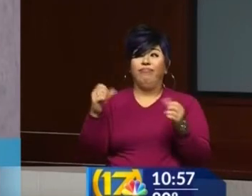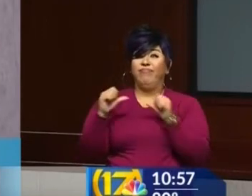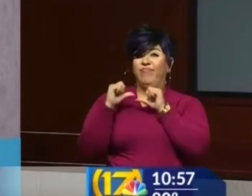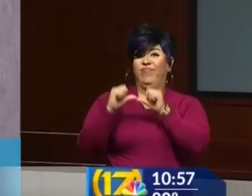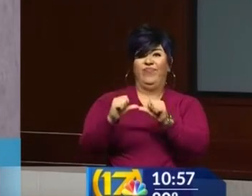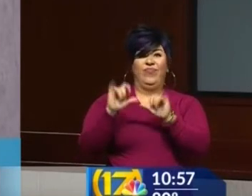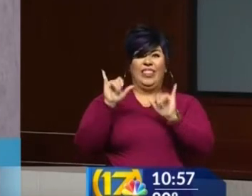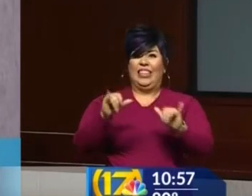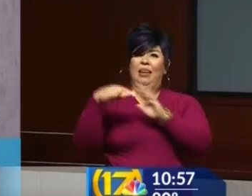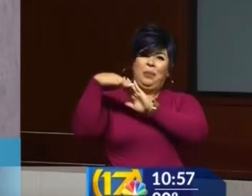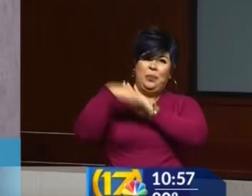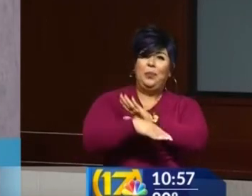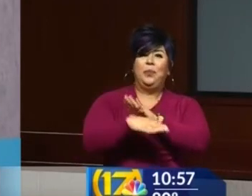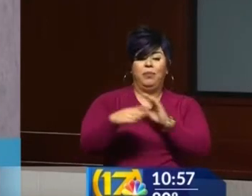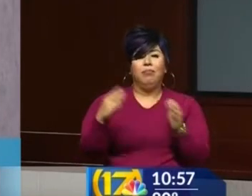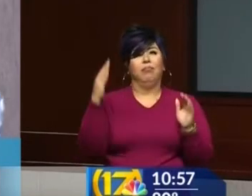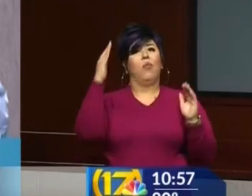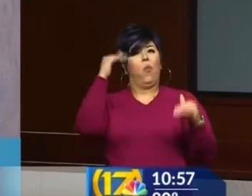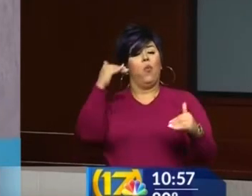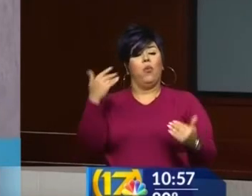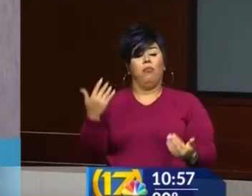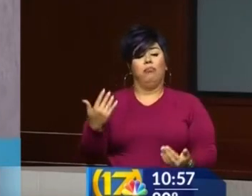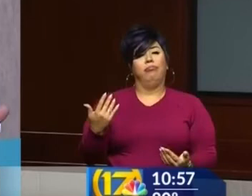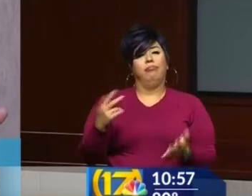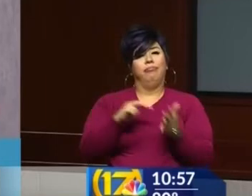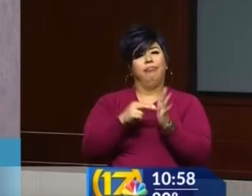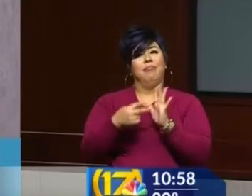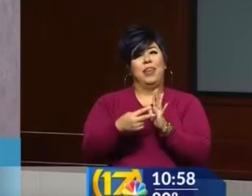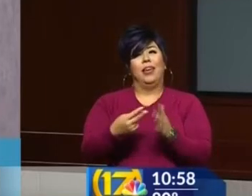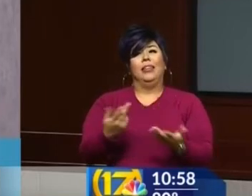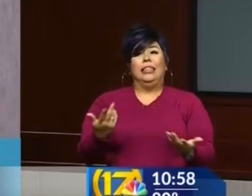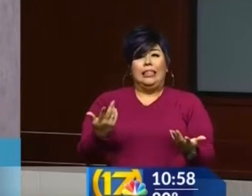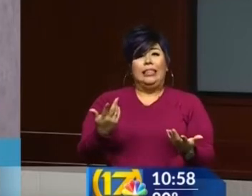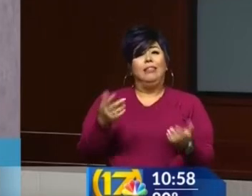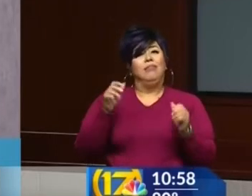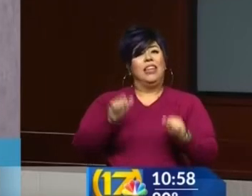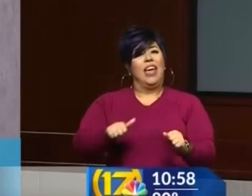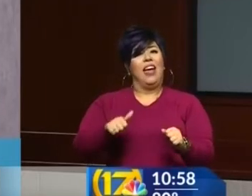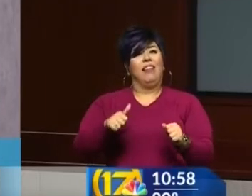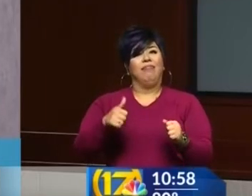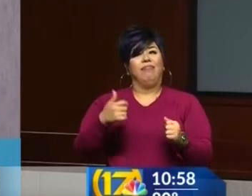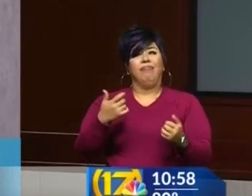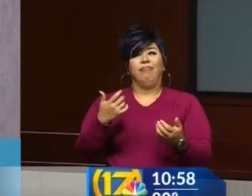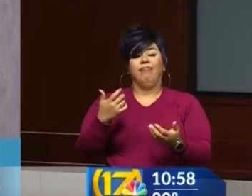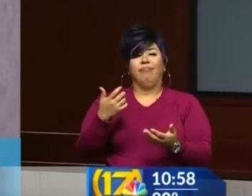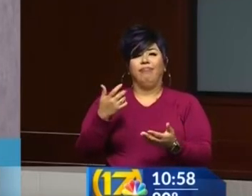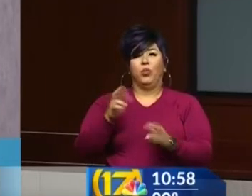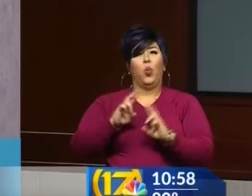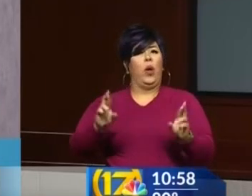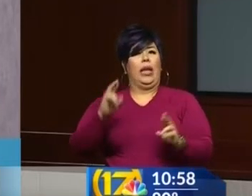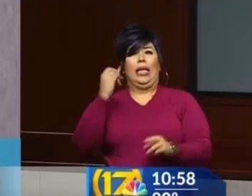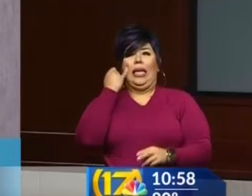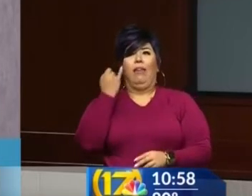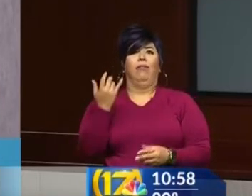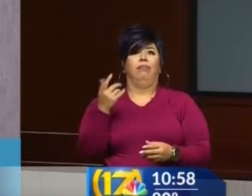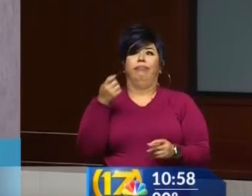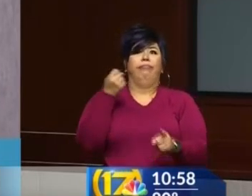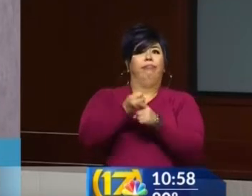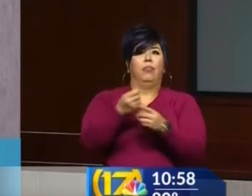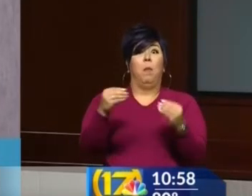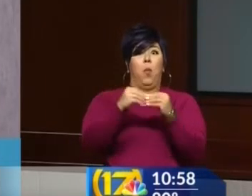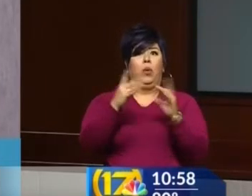downward so that we can potentially address any increase in the future. Does that address your